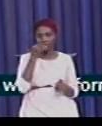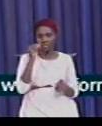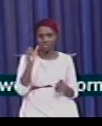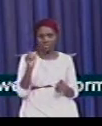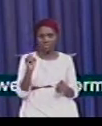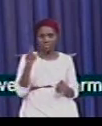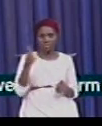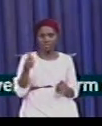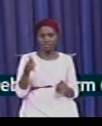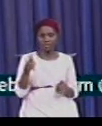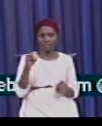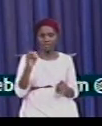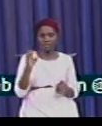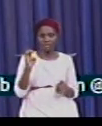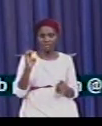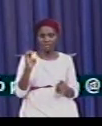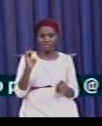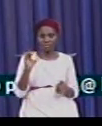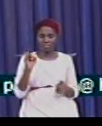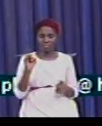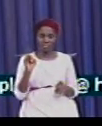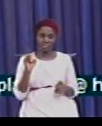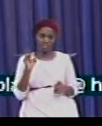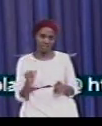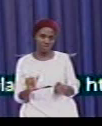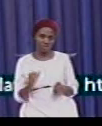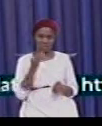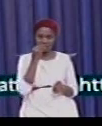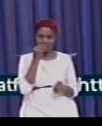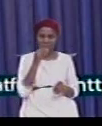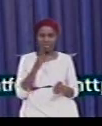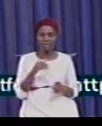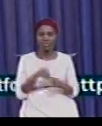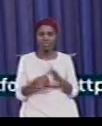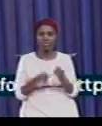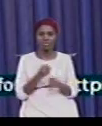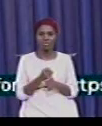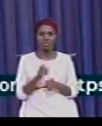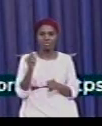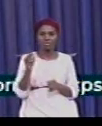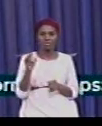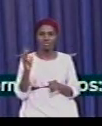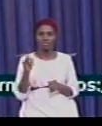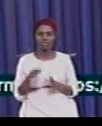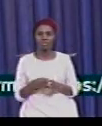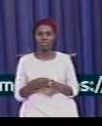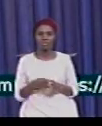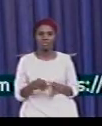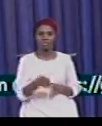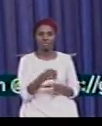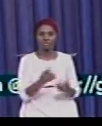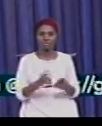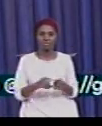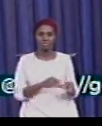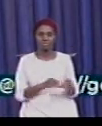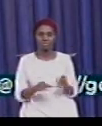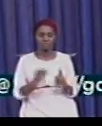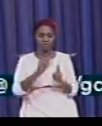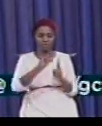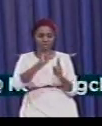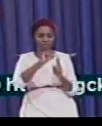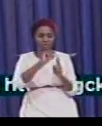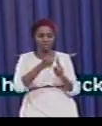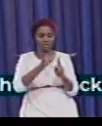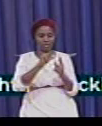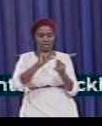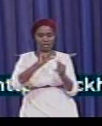in 2016, they did the H. pylori test. They even wanted to do endoscopy, but someone advised that I